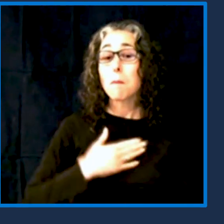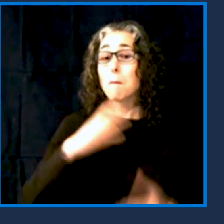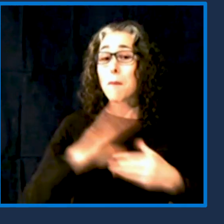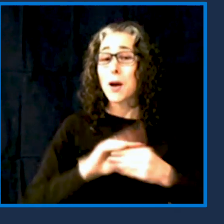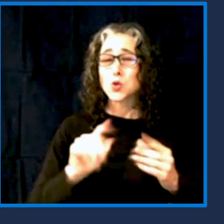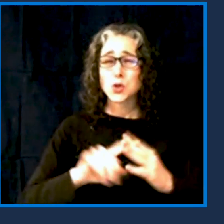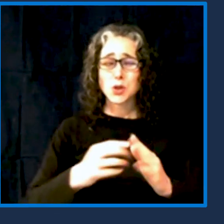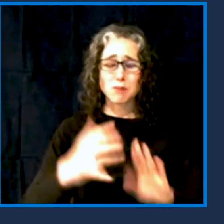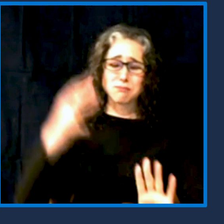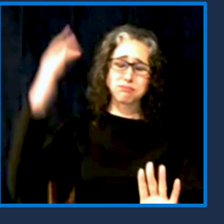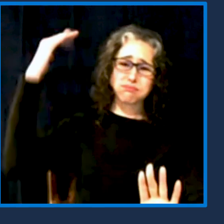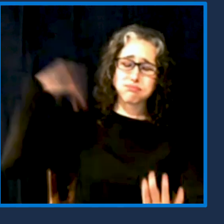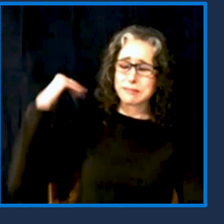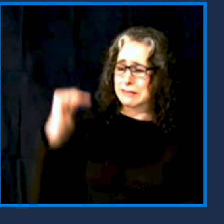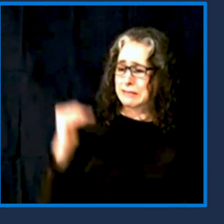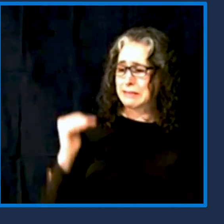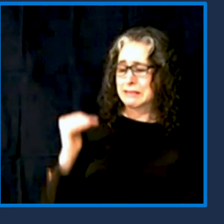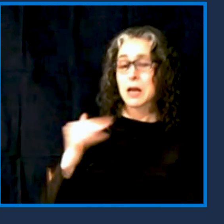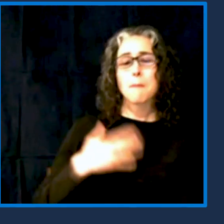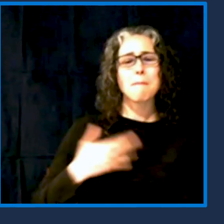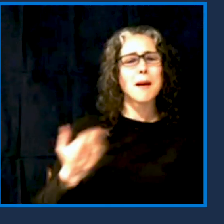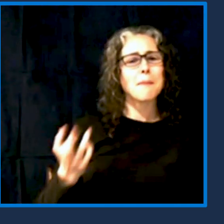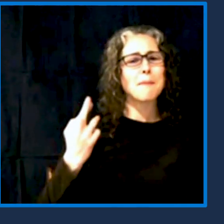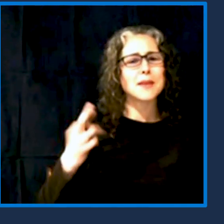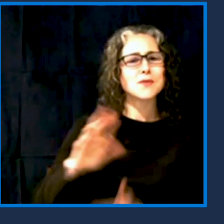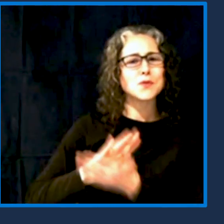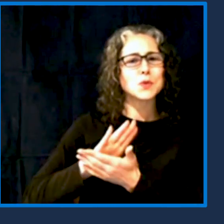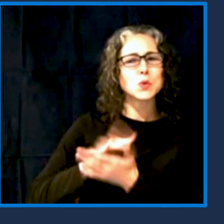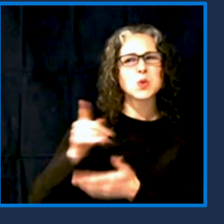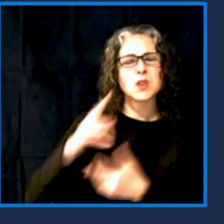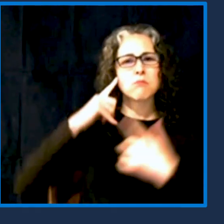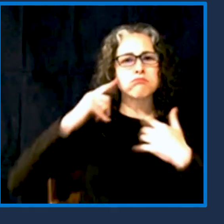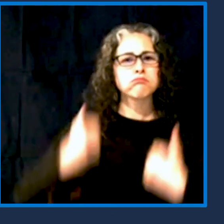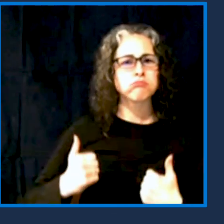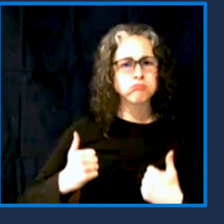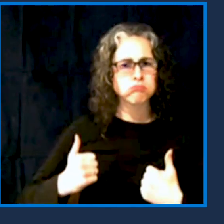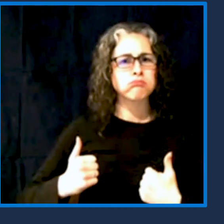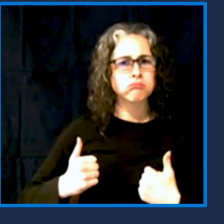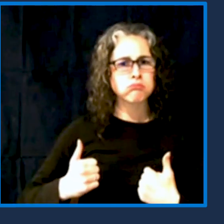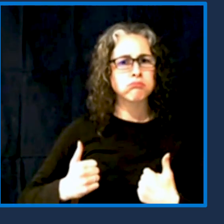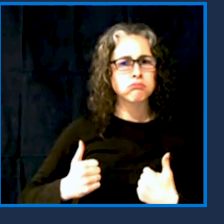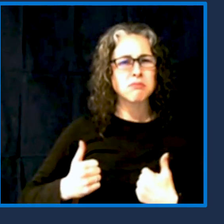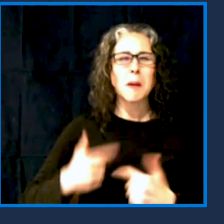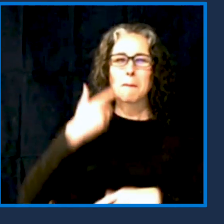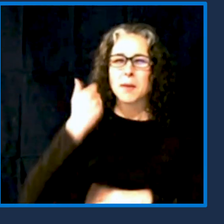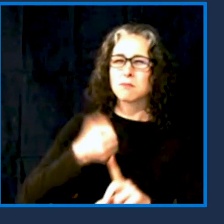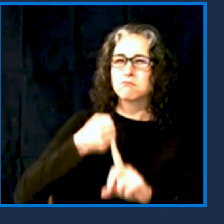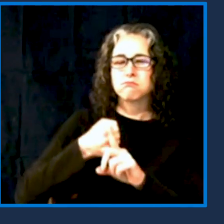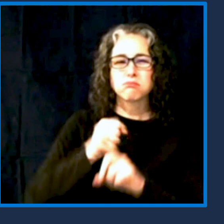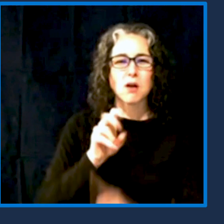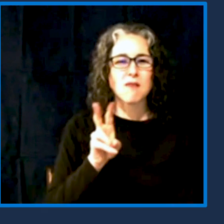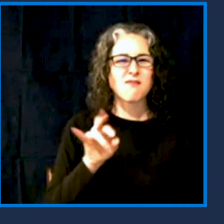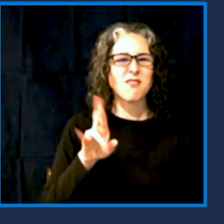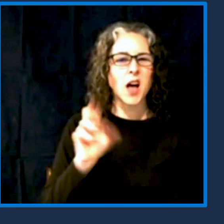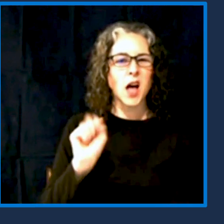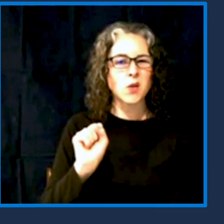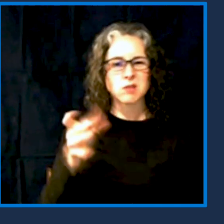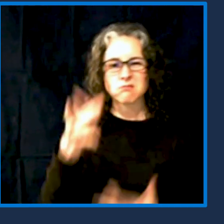childhood, where one of my best friends at school lost her hearing ability as part of a severe virus